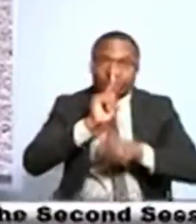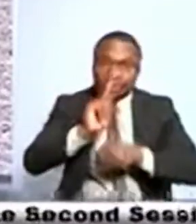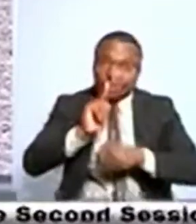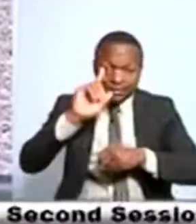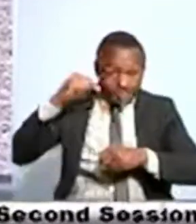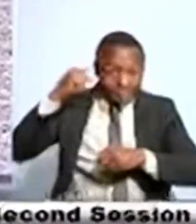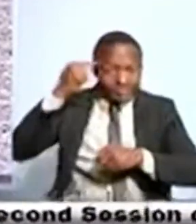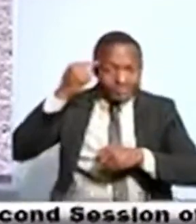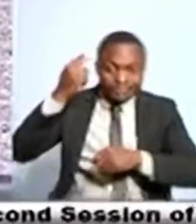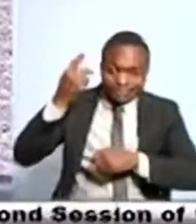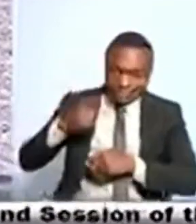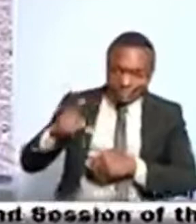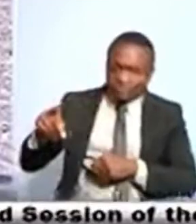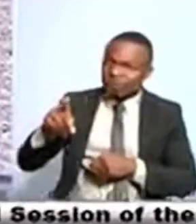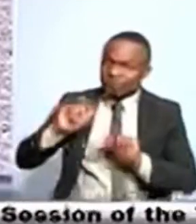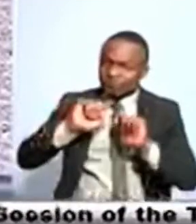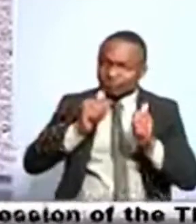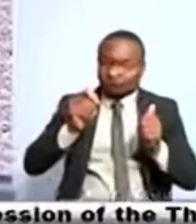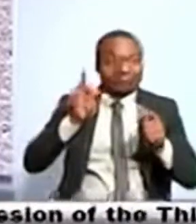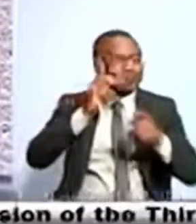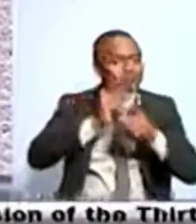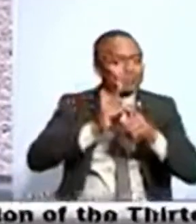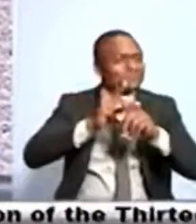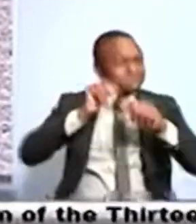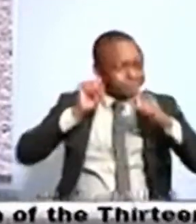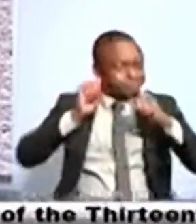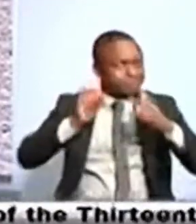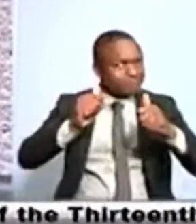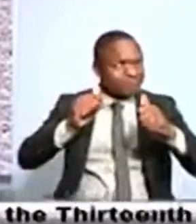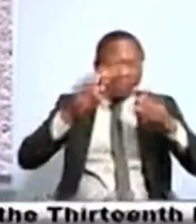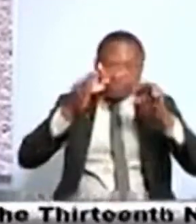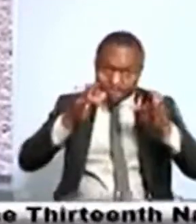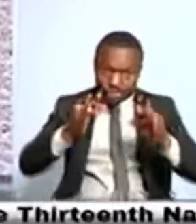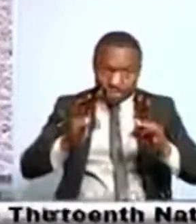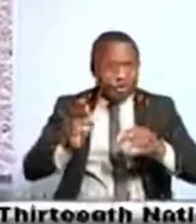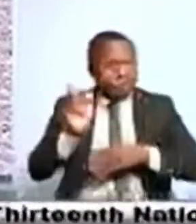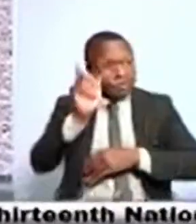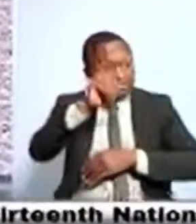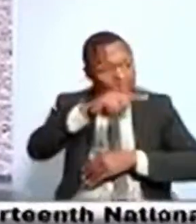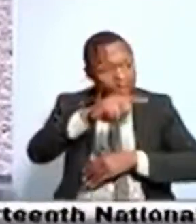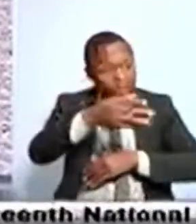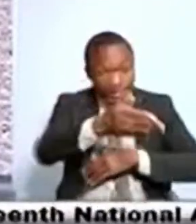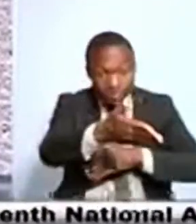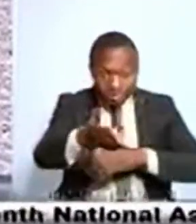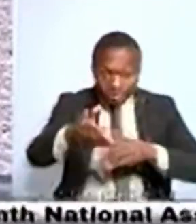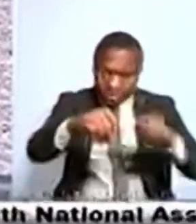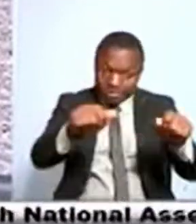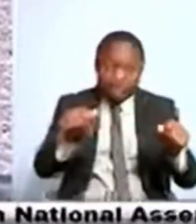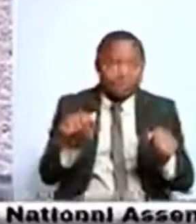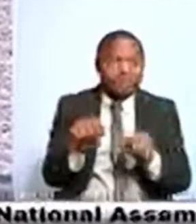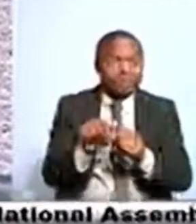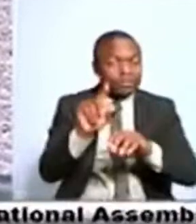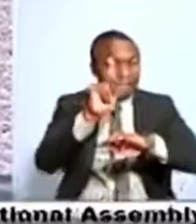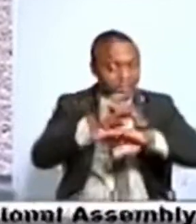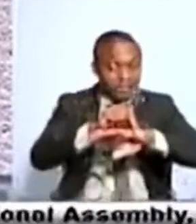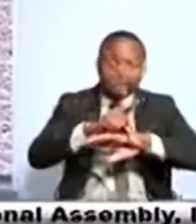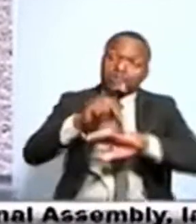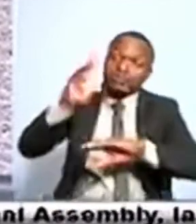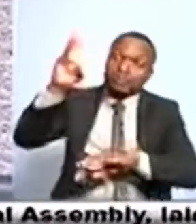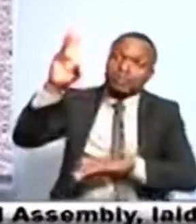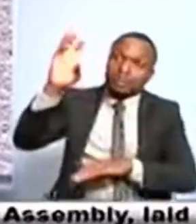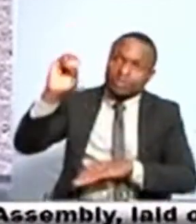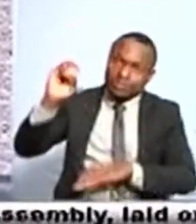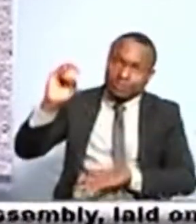government property is well looked after. And indeed, if you go to the sites where the infrastructure is at 60, 70,